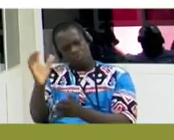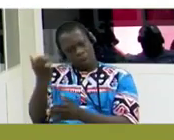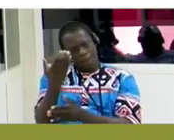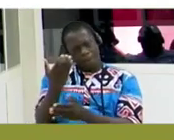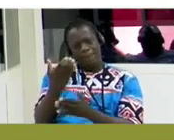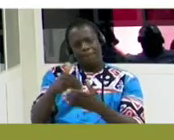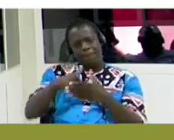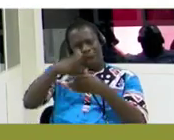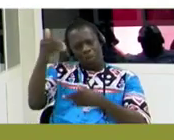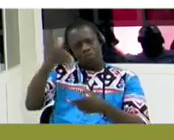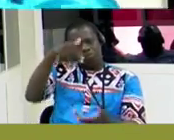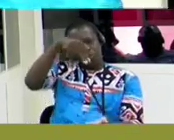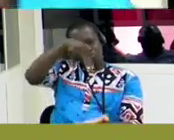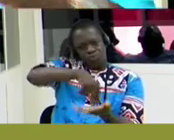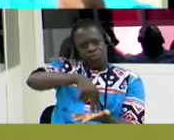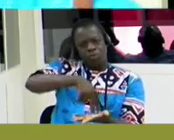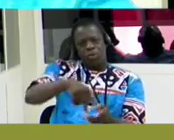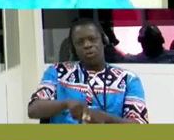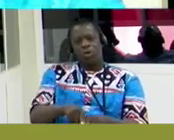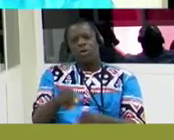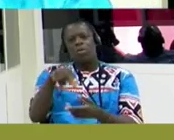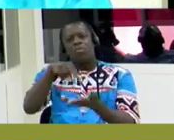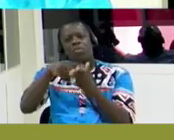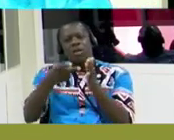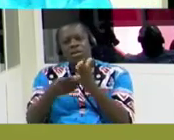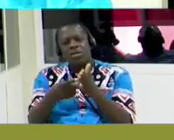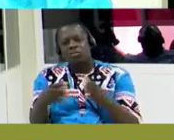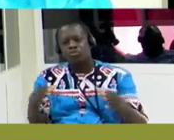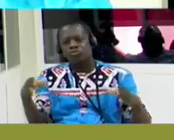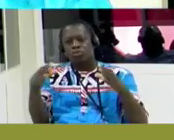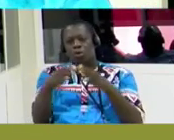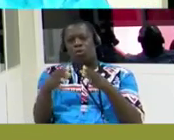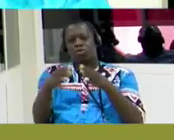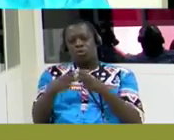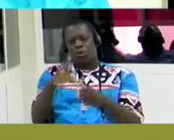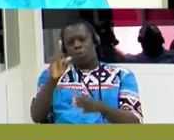out. To converge at a particular location